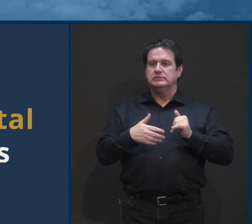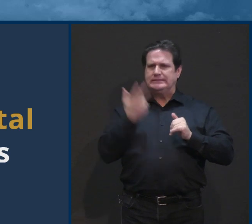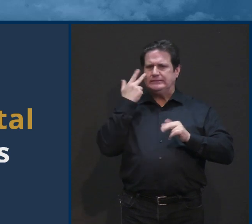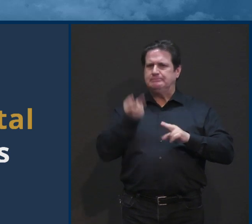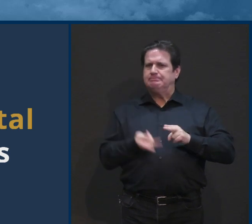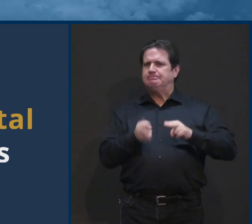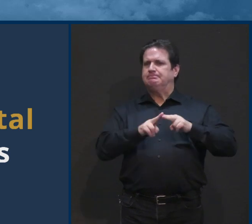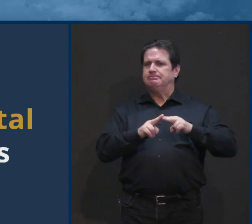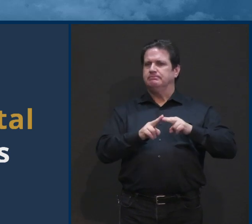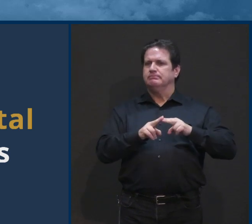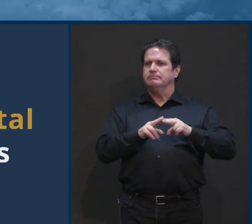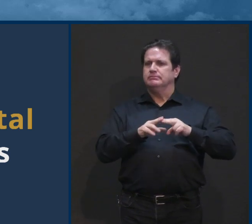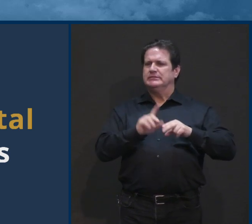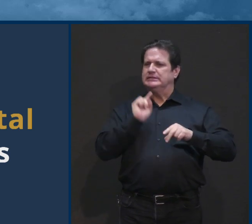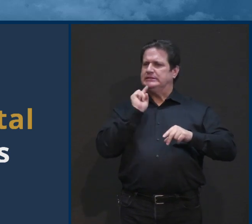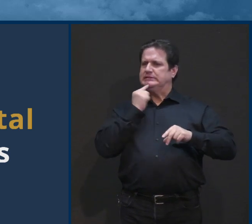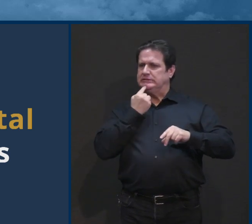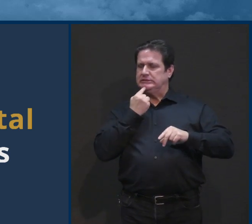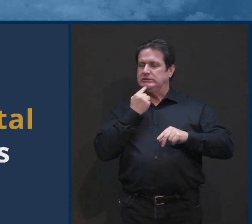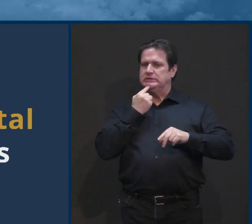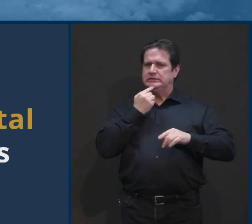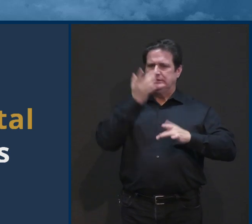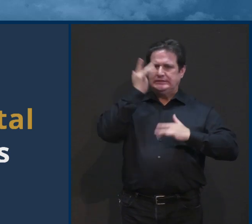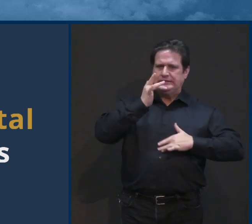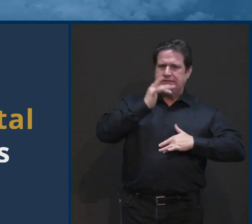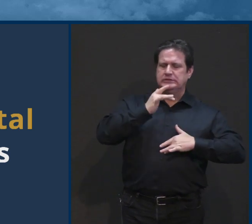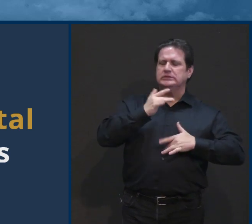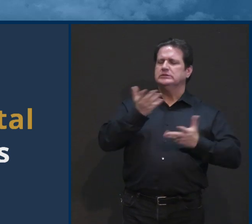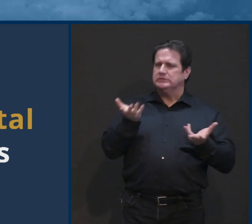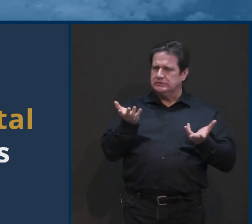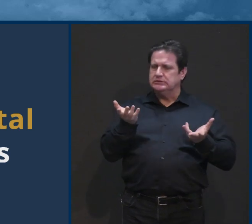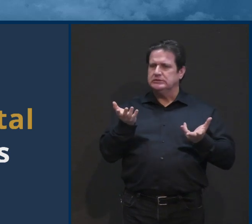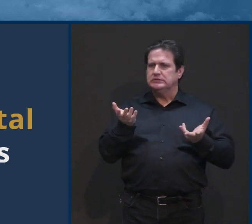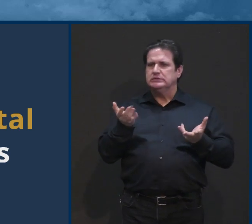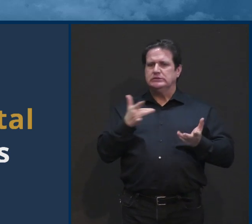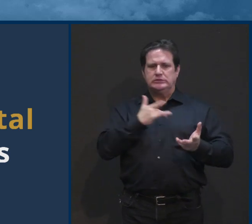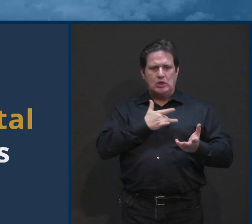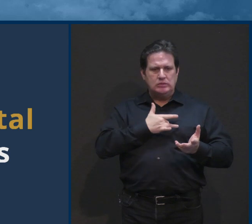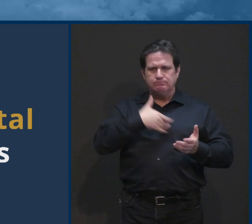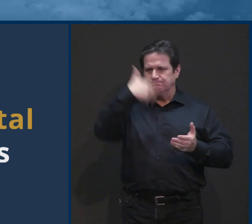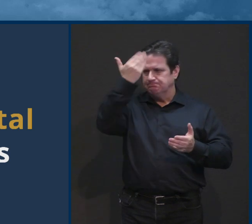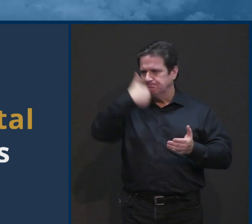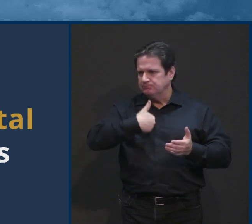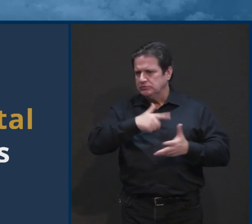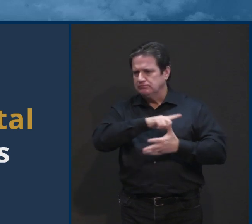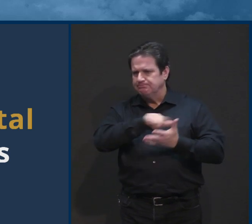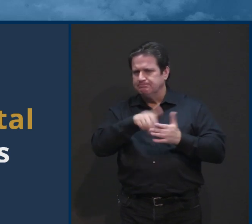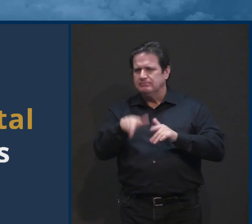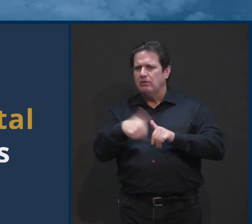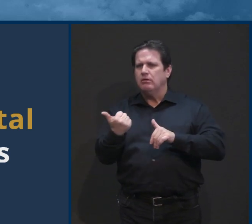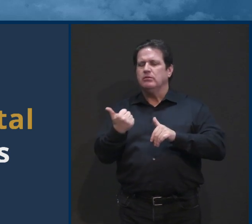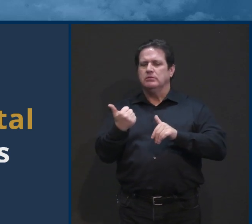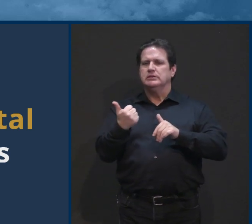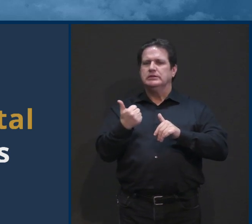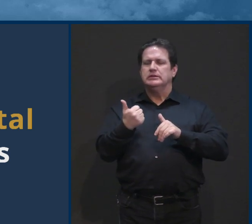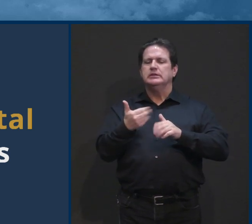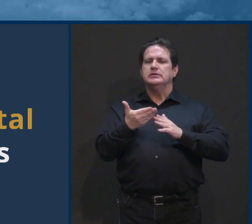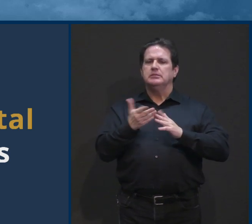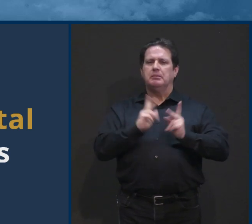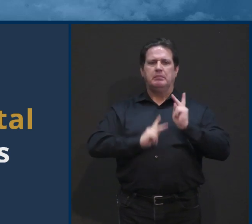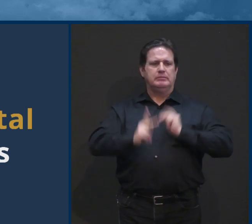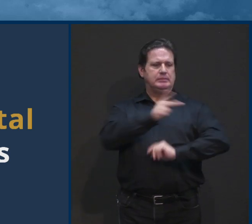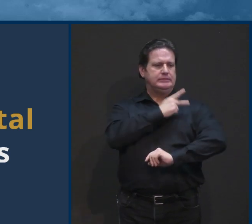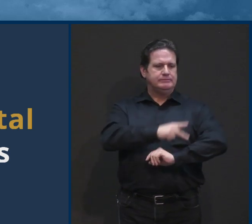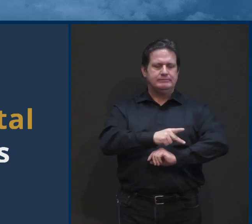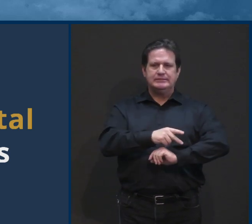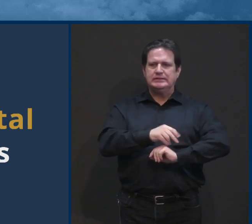increased acuity, seriousness of conditions, heart conditions, stroke, those kinds of things as a result of patients